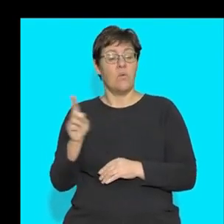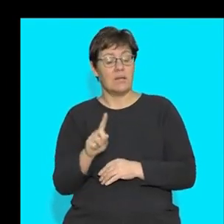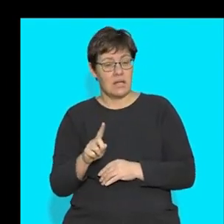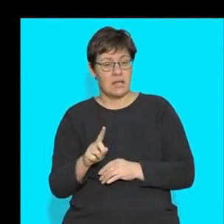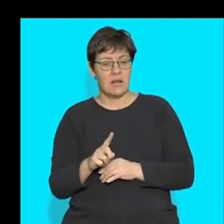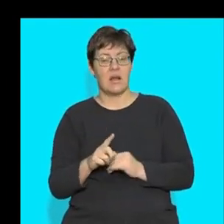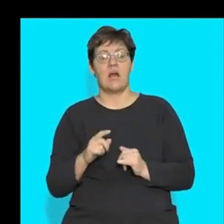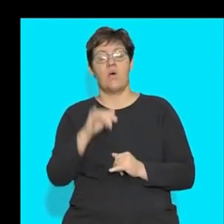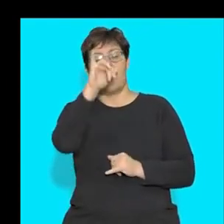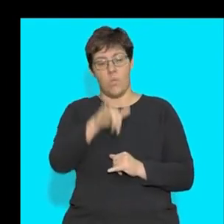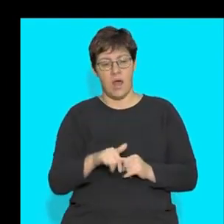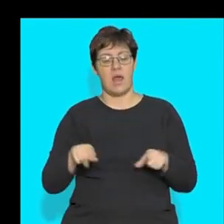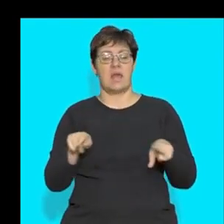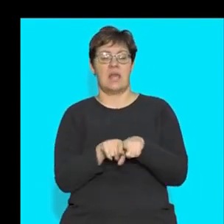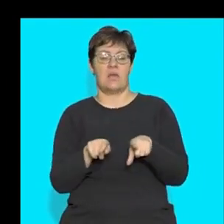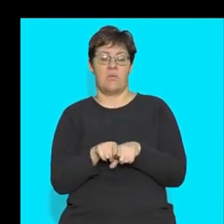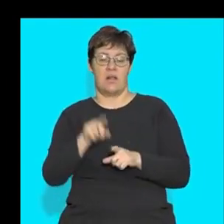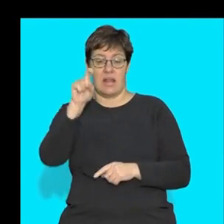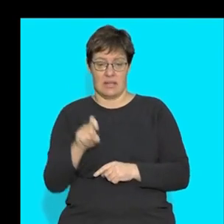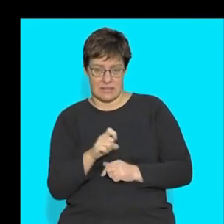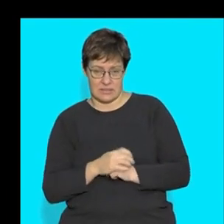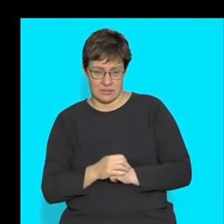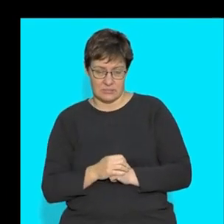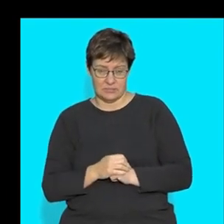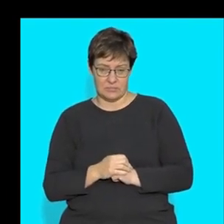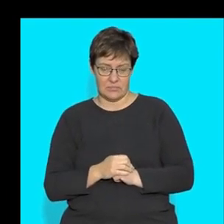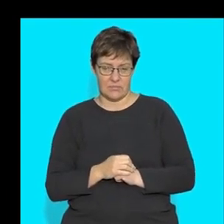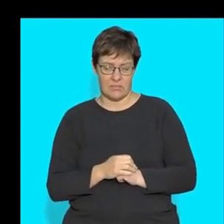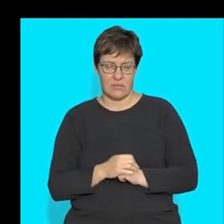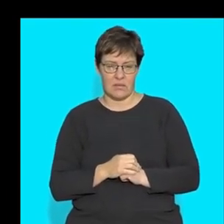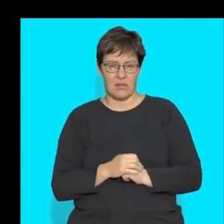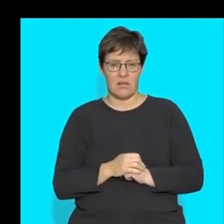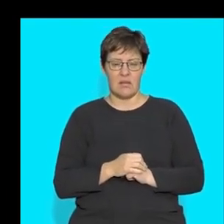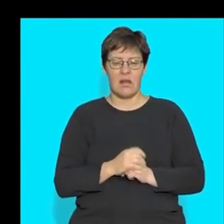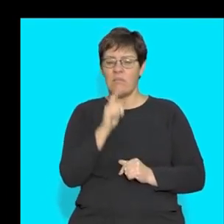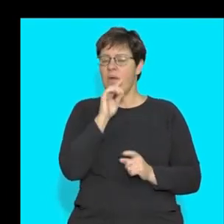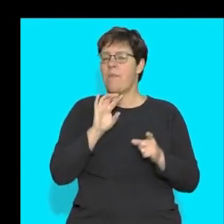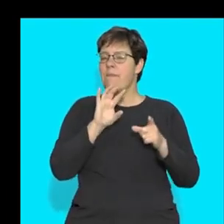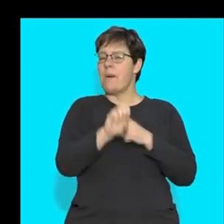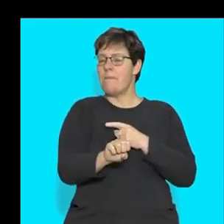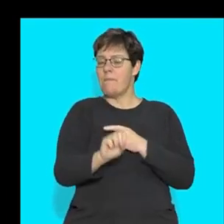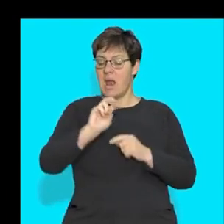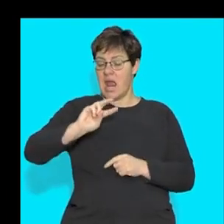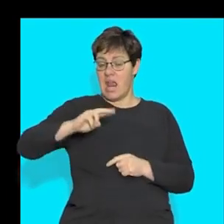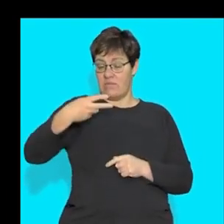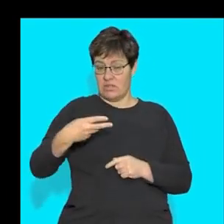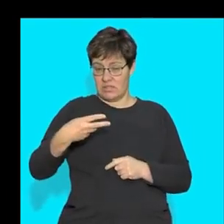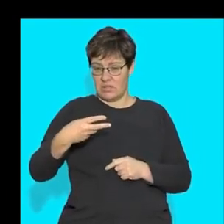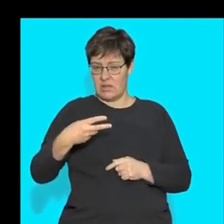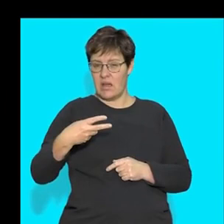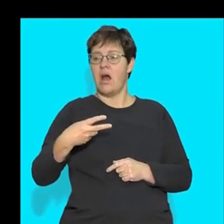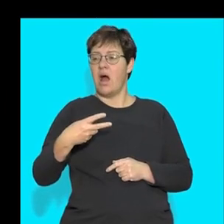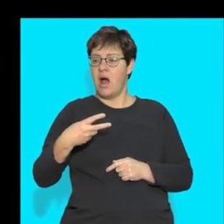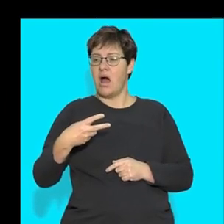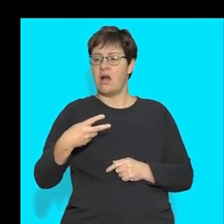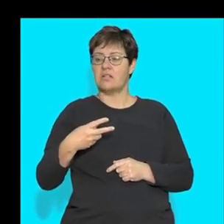the line y equal to x. What this means is that for you to find an inverse function,